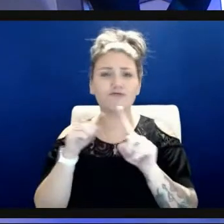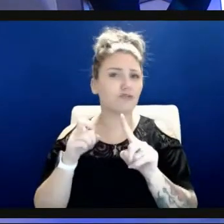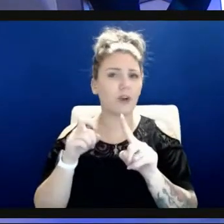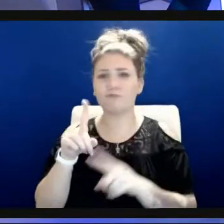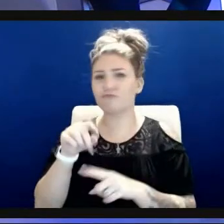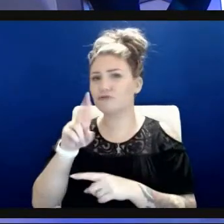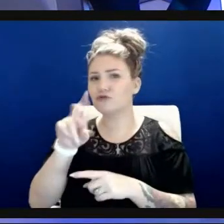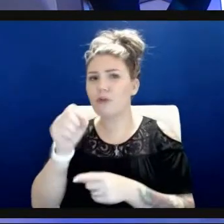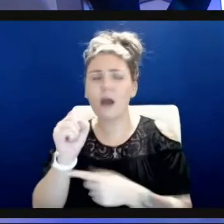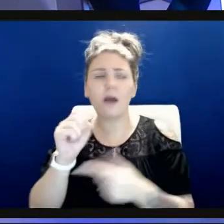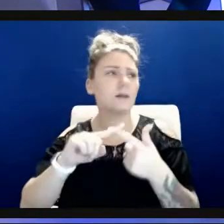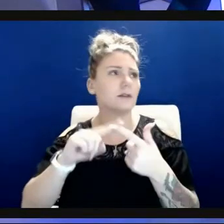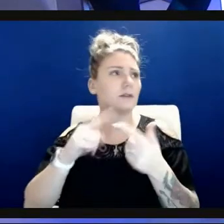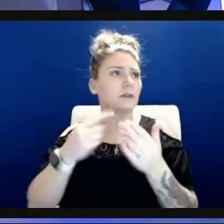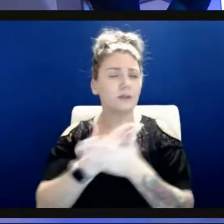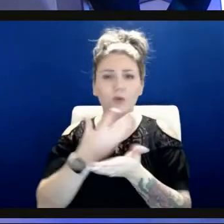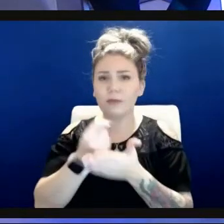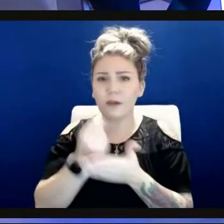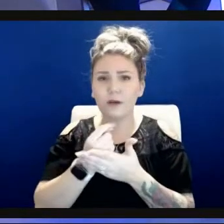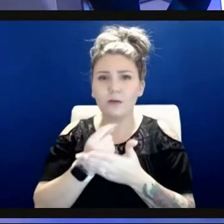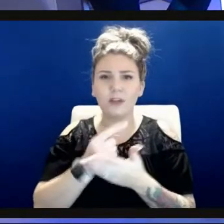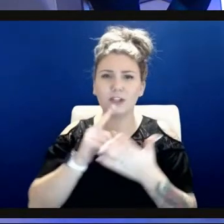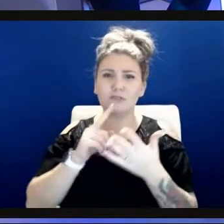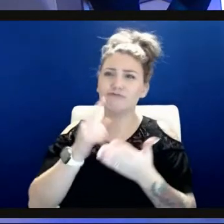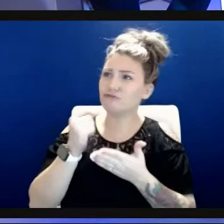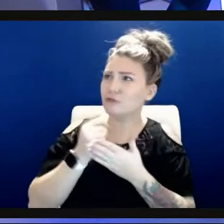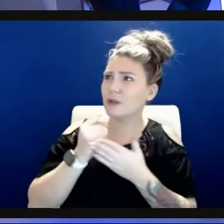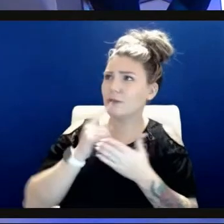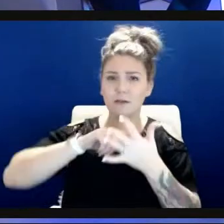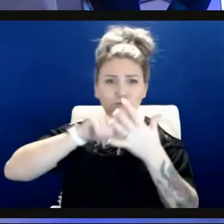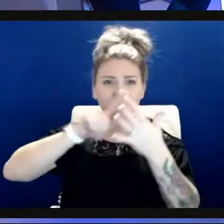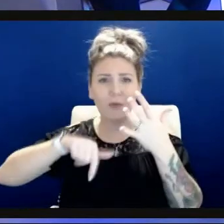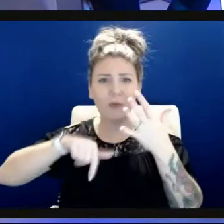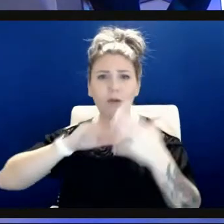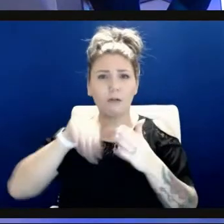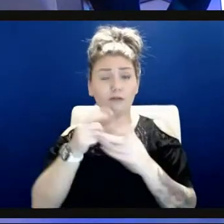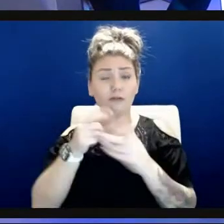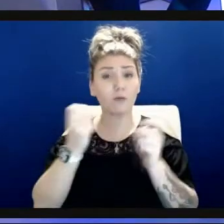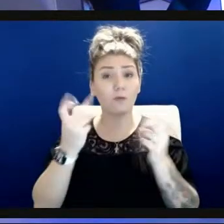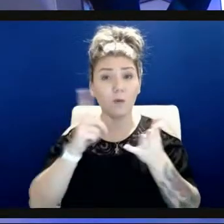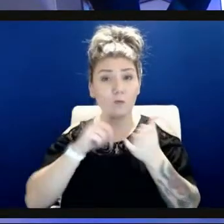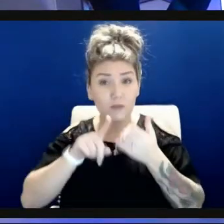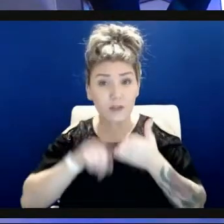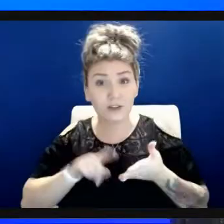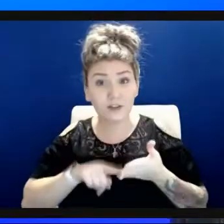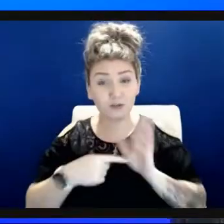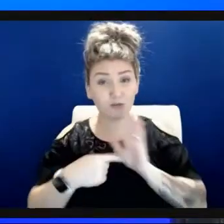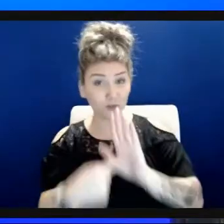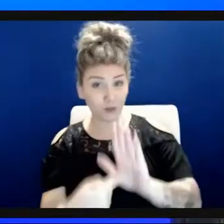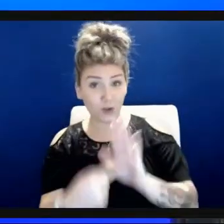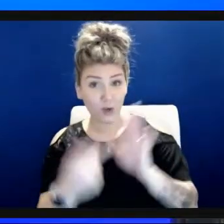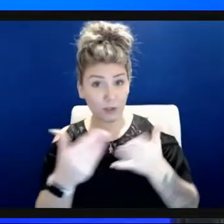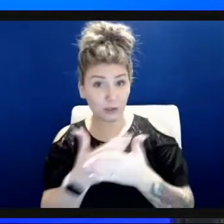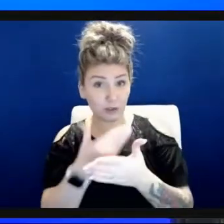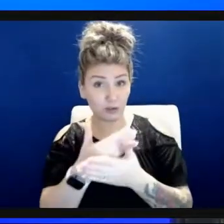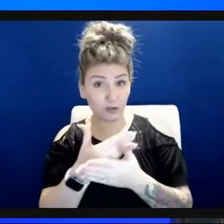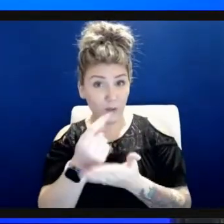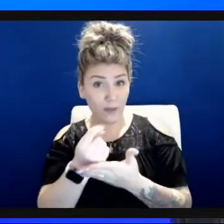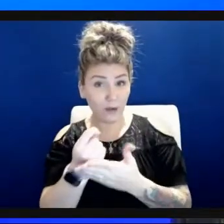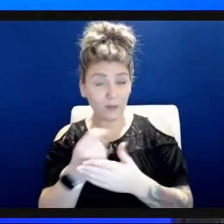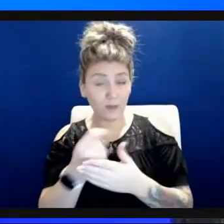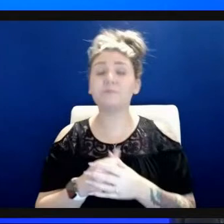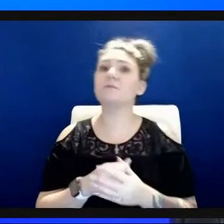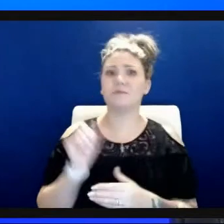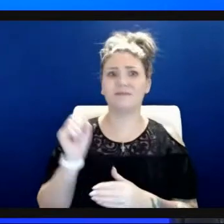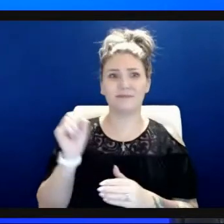and treatments, all that comes from the research that's done to help show us what the new therapies are? Yeah, I think that's an excellent point. I